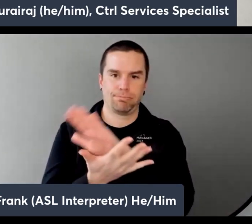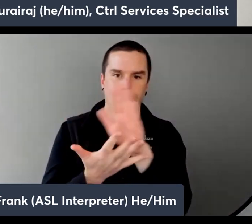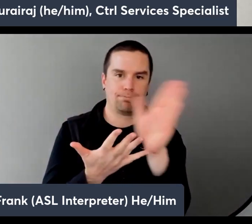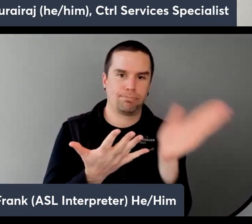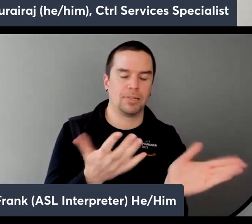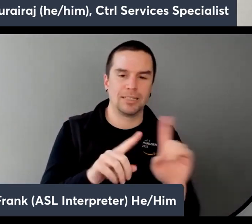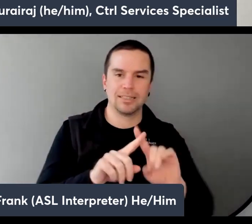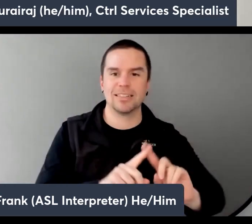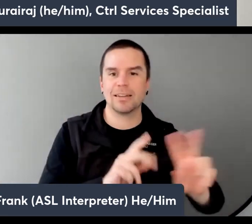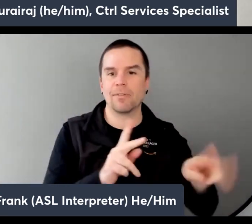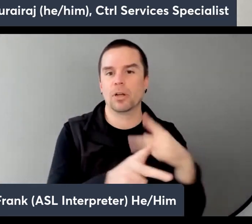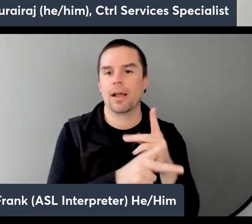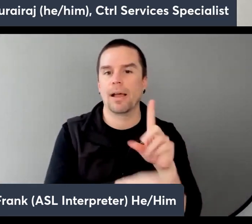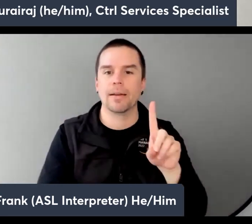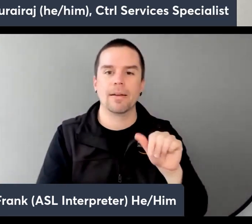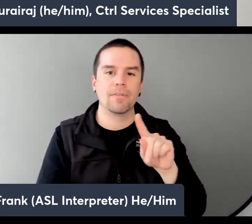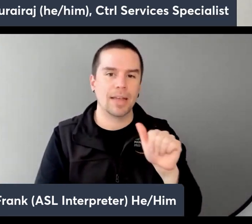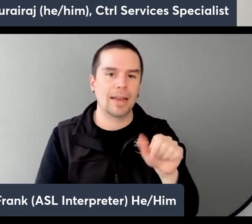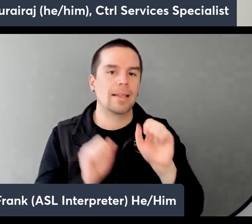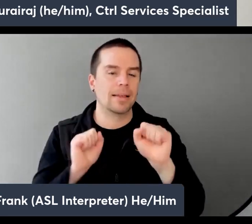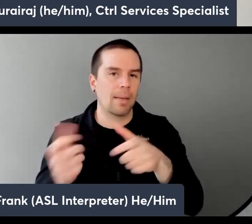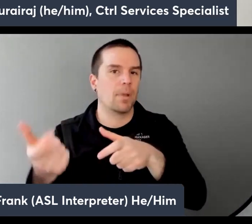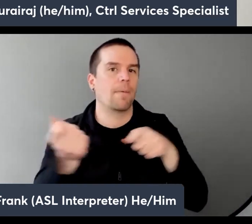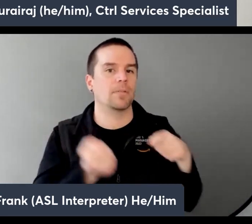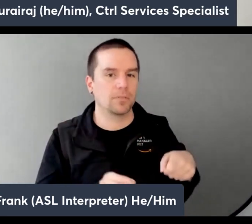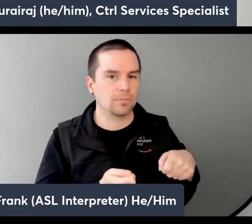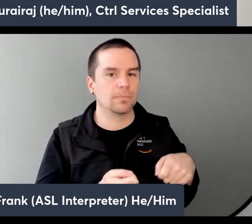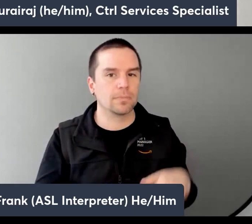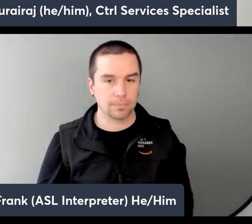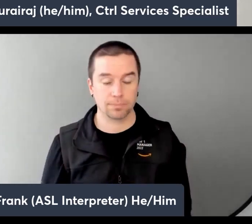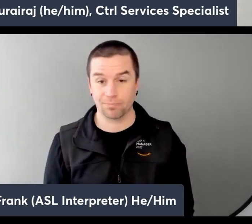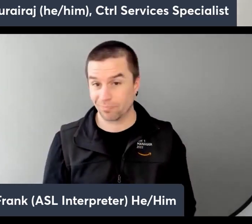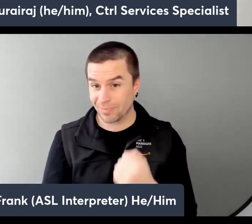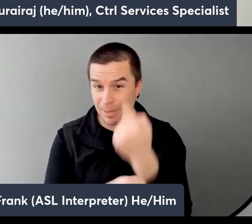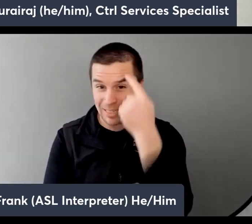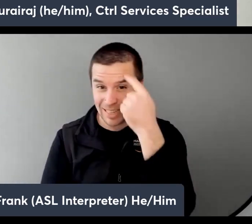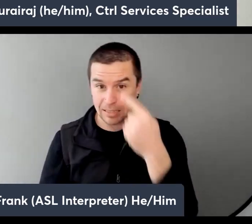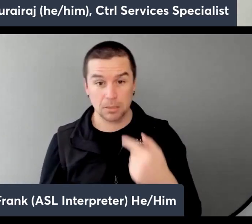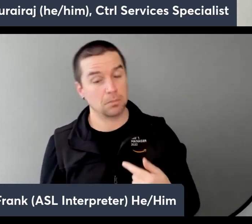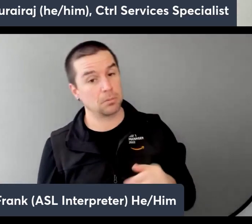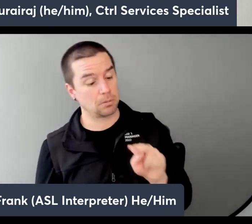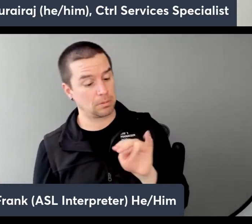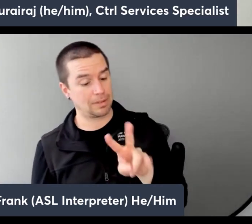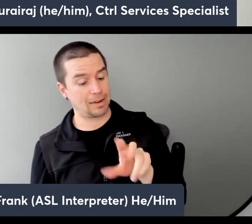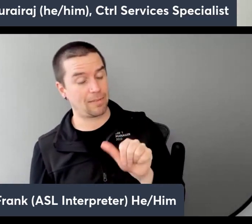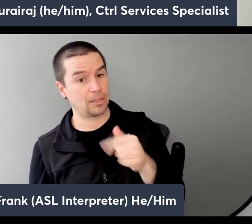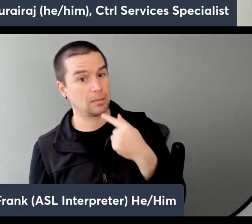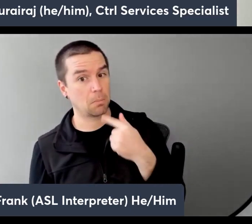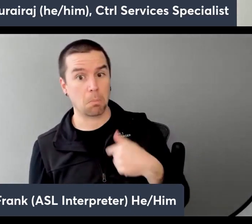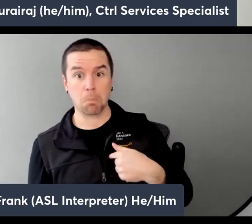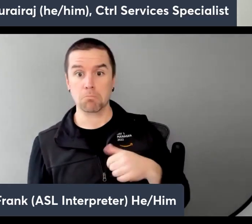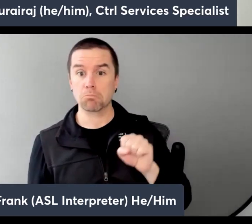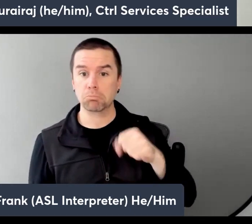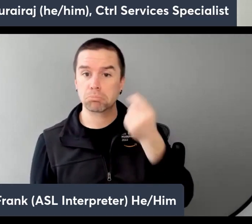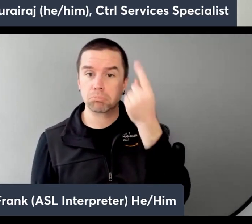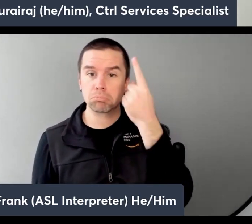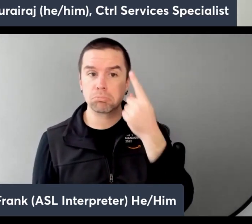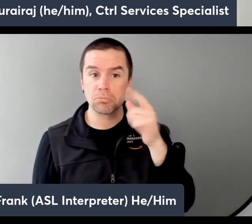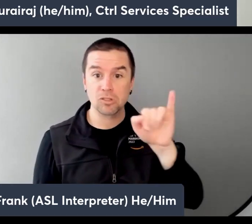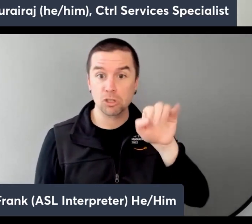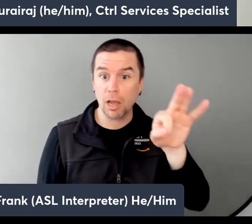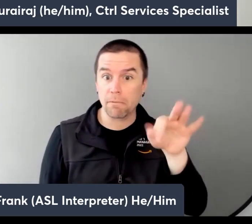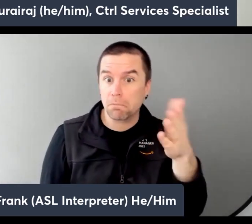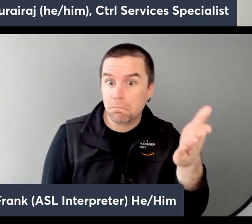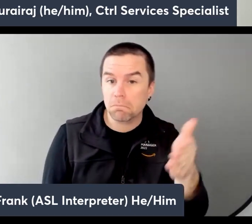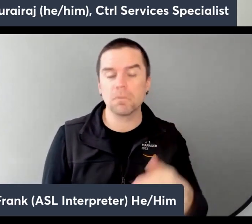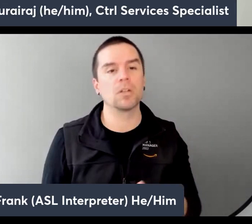make sense? It does to me. Jeff? Yeah, well, I mean, we're always taught that sometimes